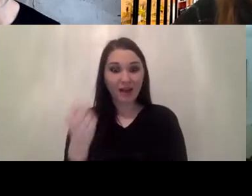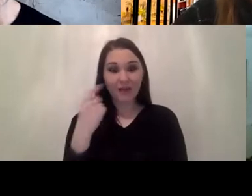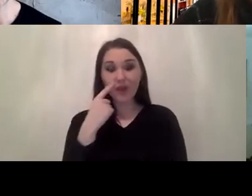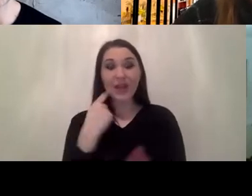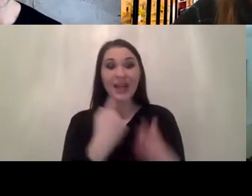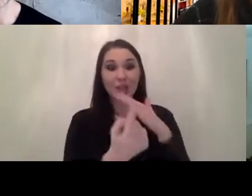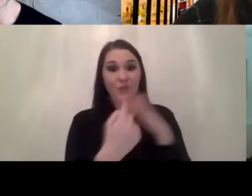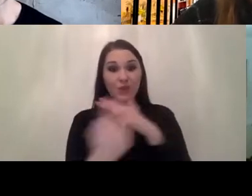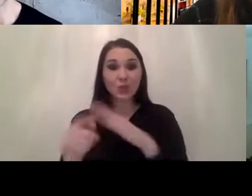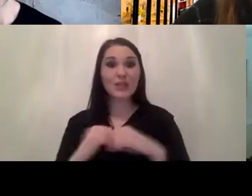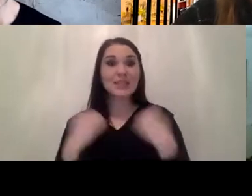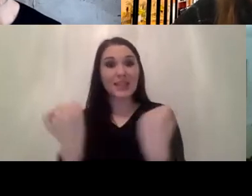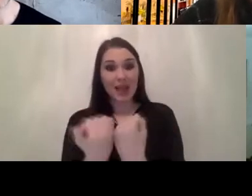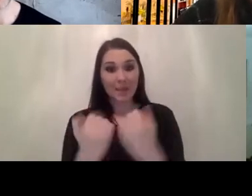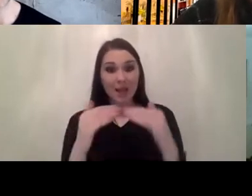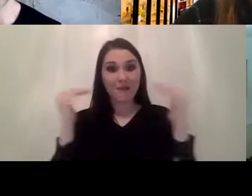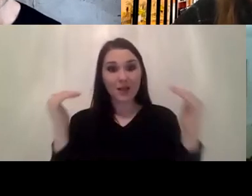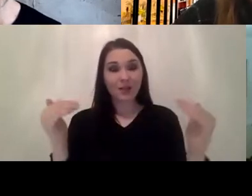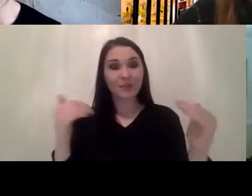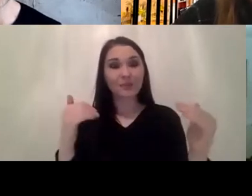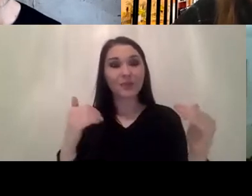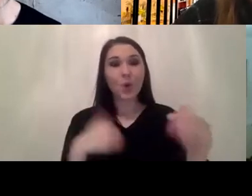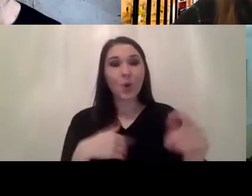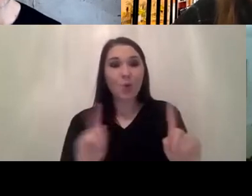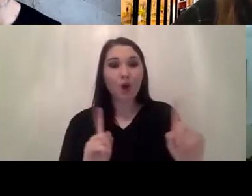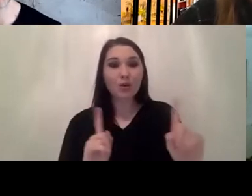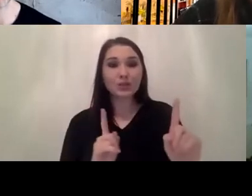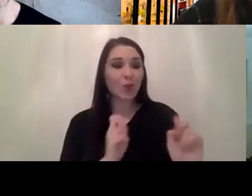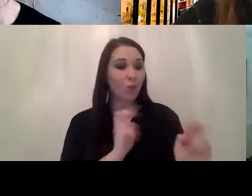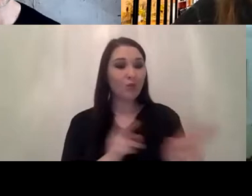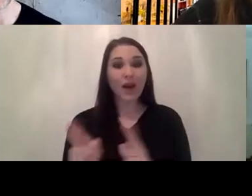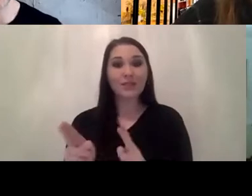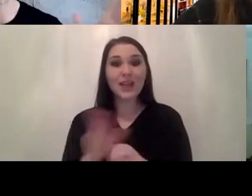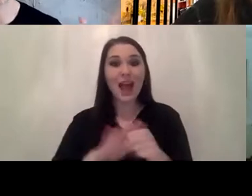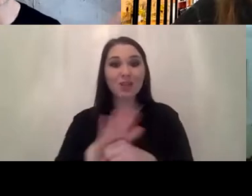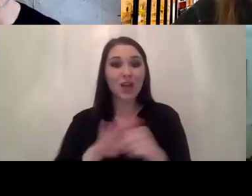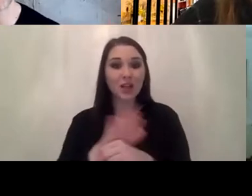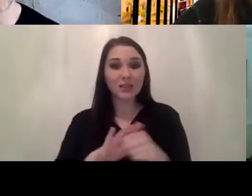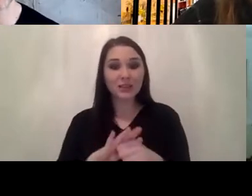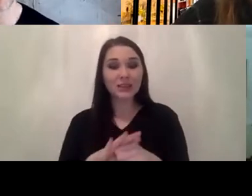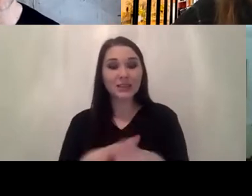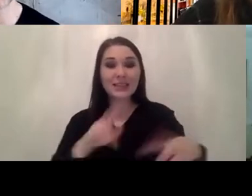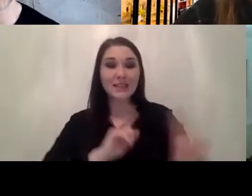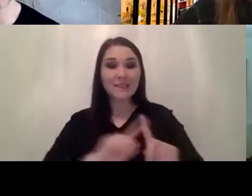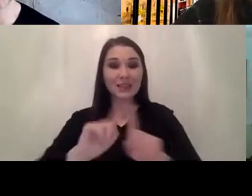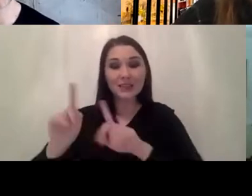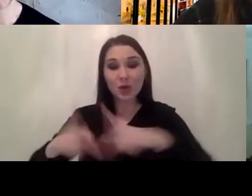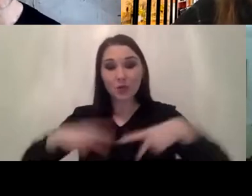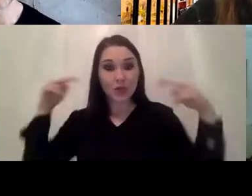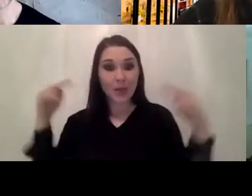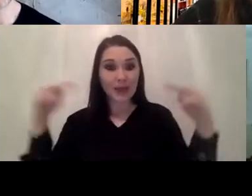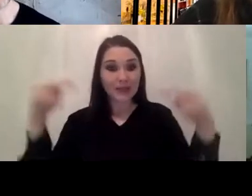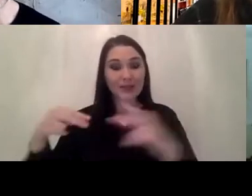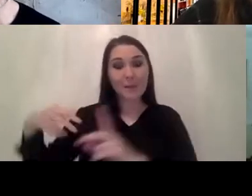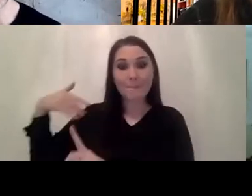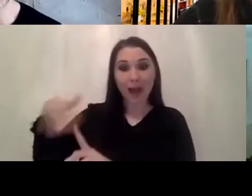level spent some time and really thought about what types of areas that we wanted to make sure that we had different perspectives in and different backgrounds. And